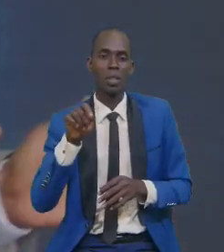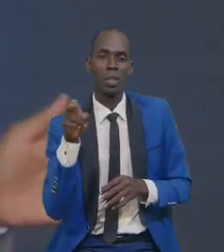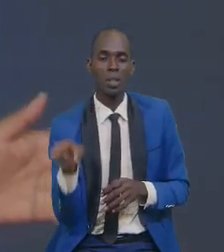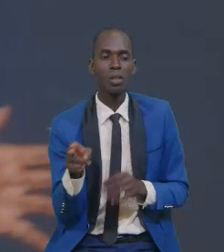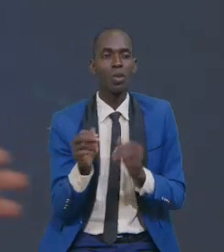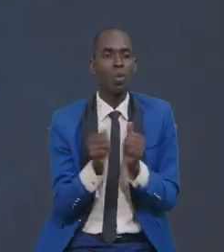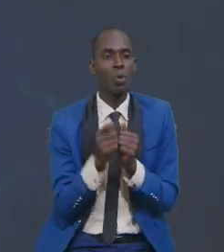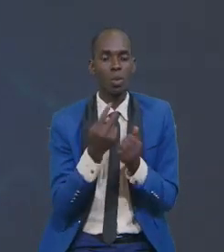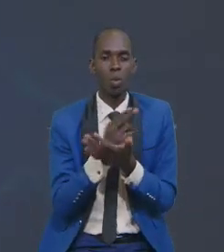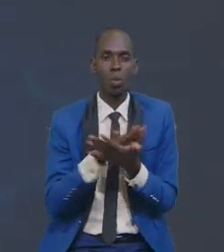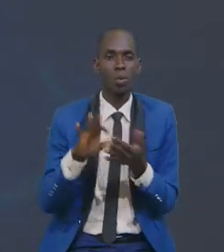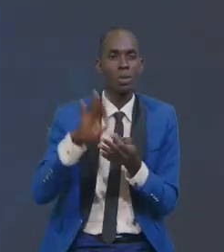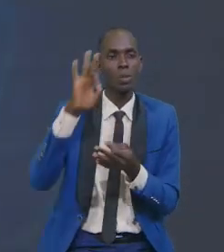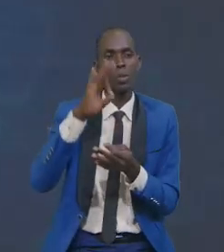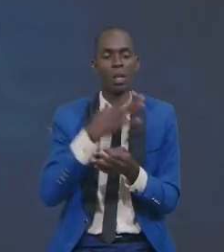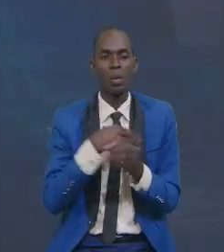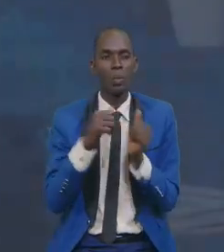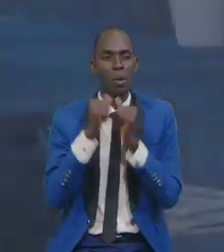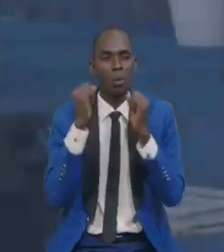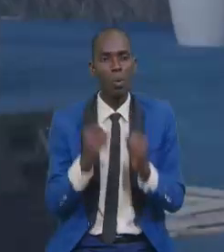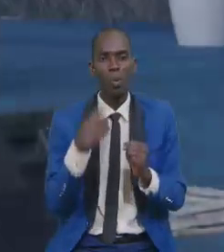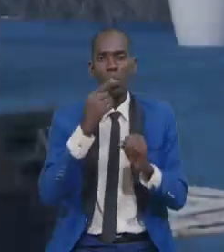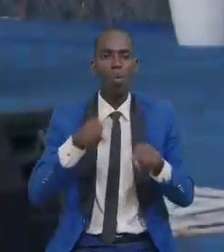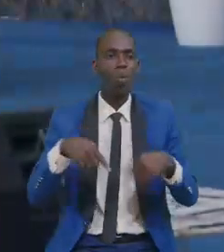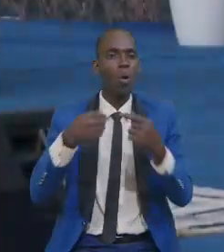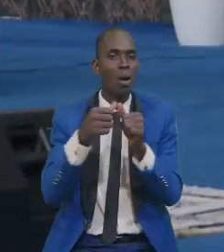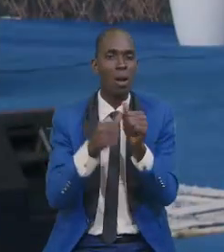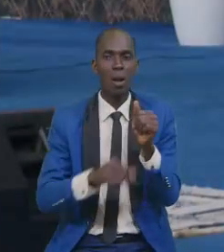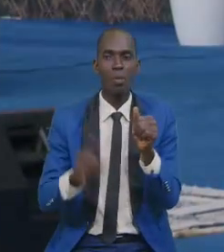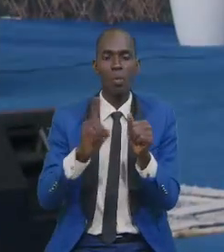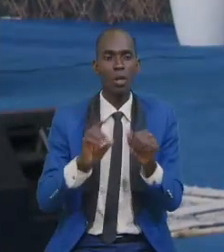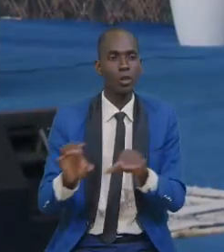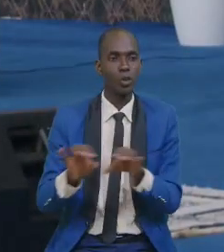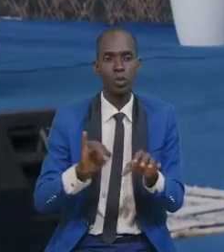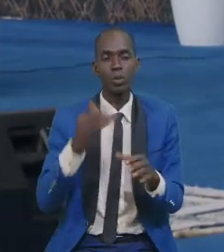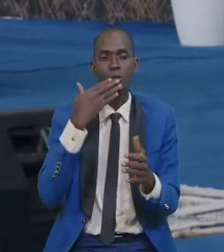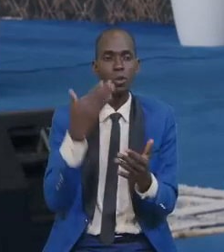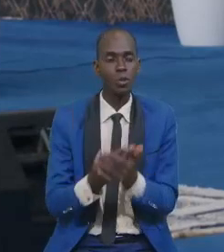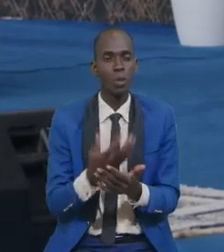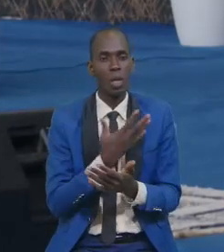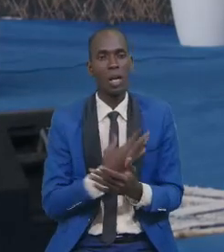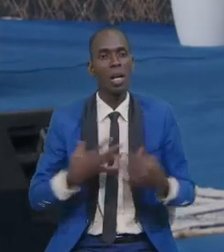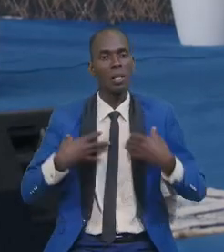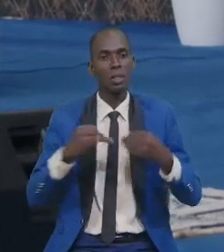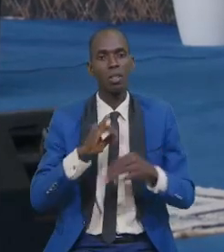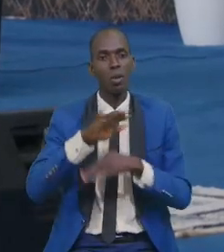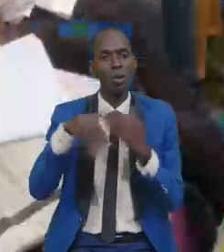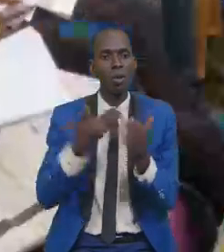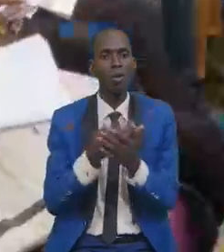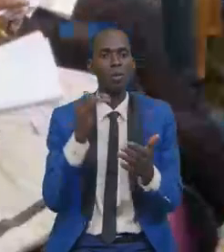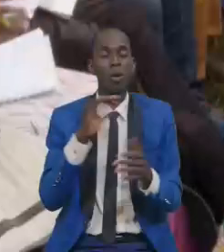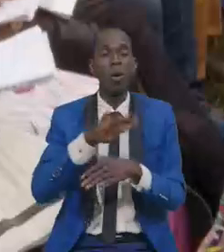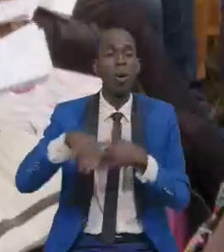with power, who went about doing good and healing all, how many